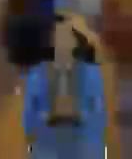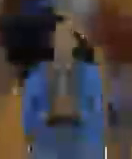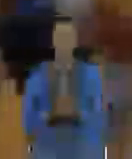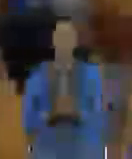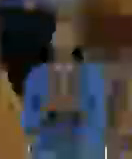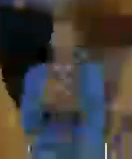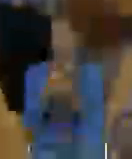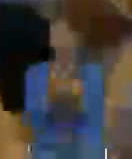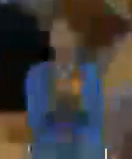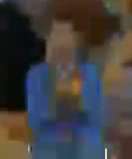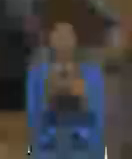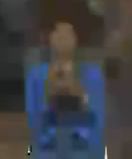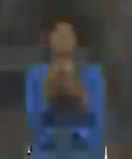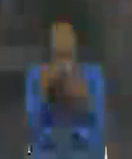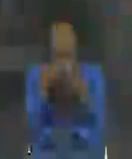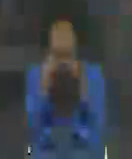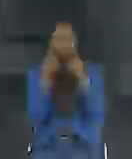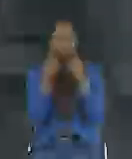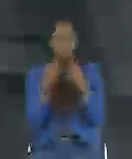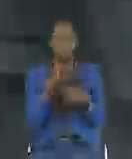Conversion from crying to conquer.